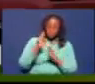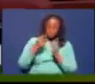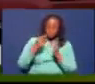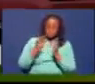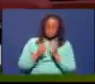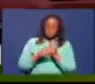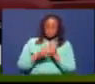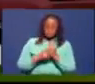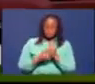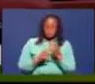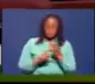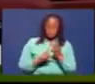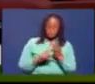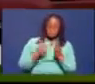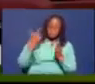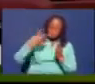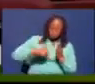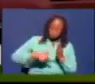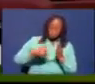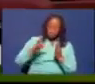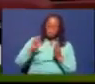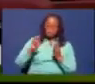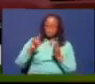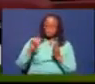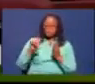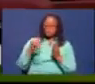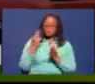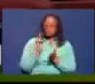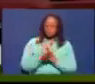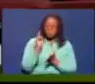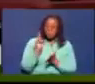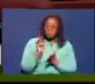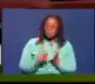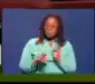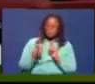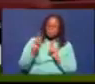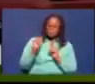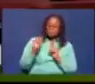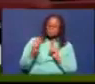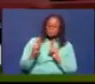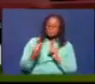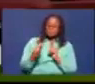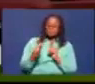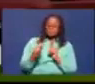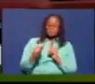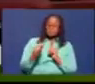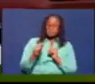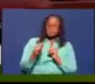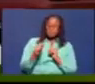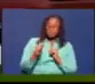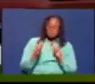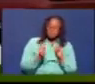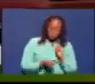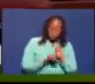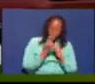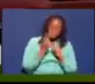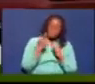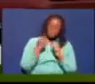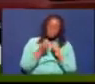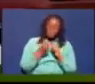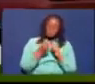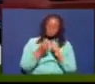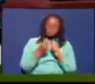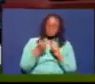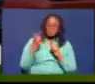petroleum levy, 2 shillings, come to VAT, 12 shillings on petrol, 8 shillings on